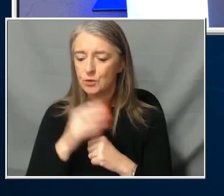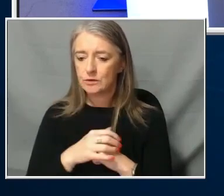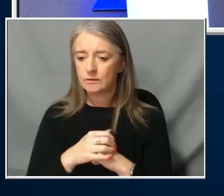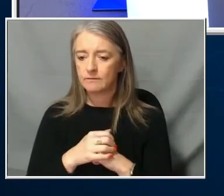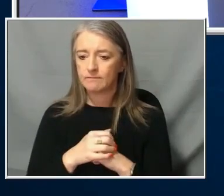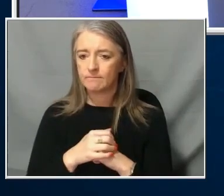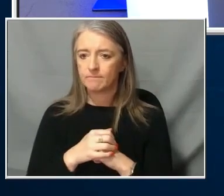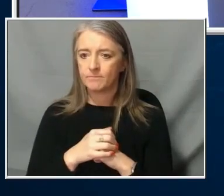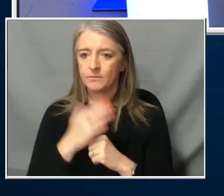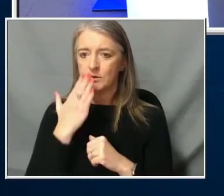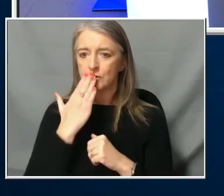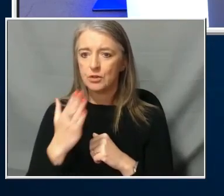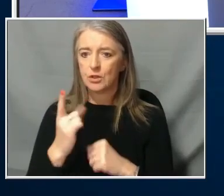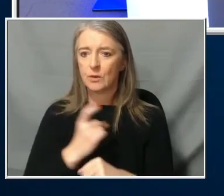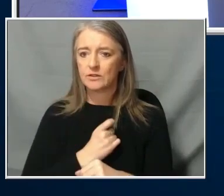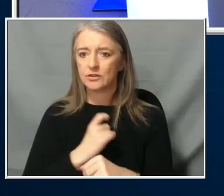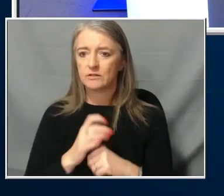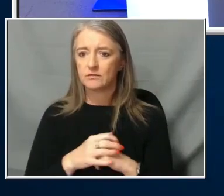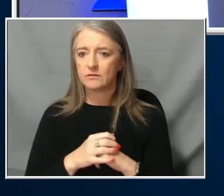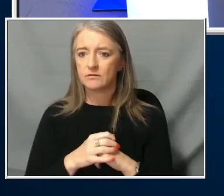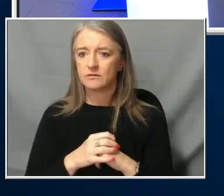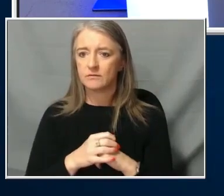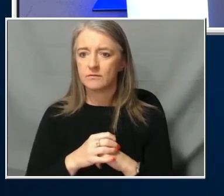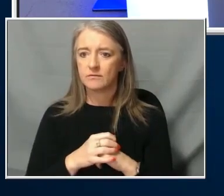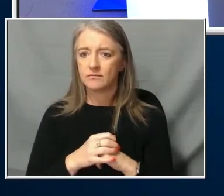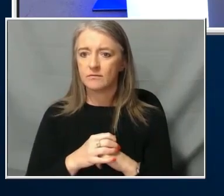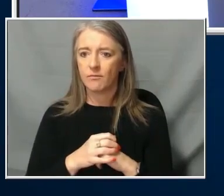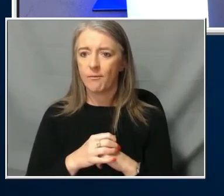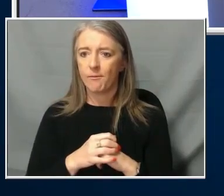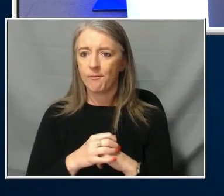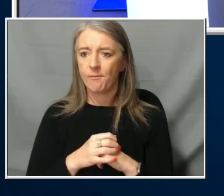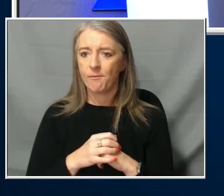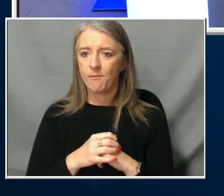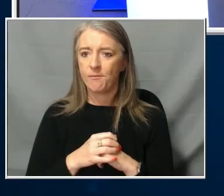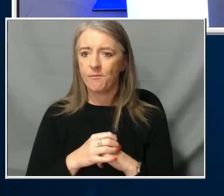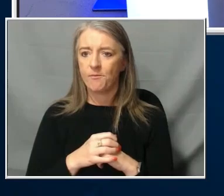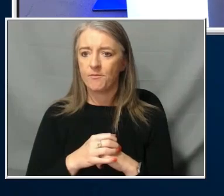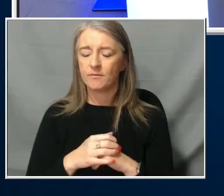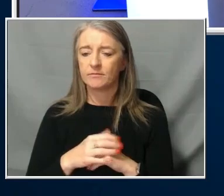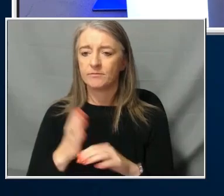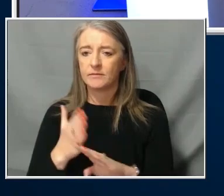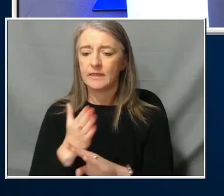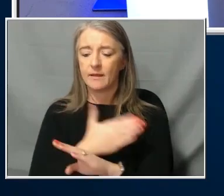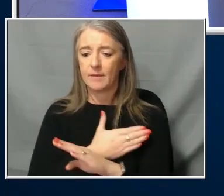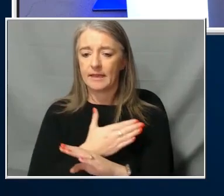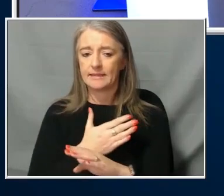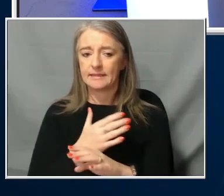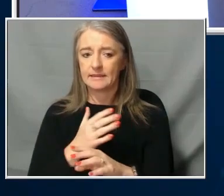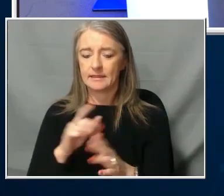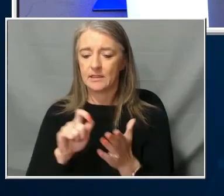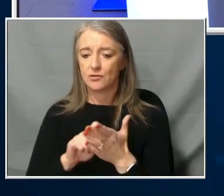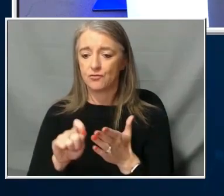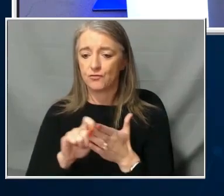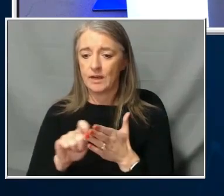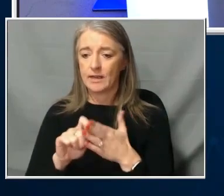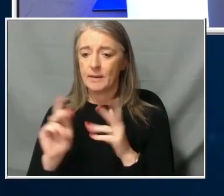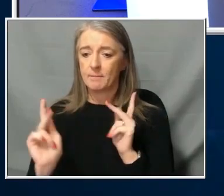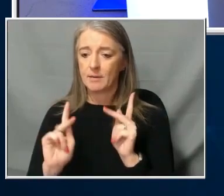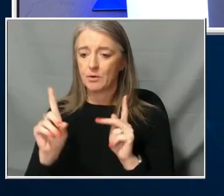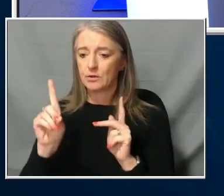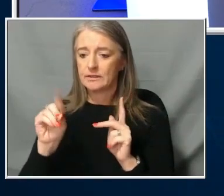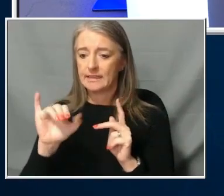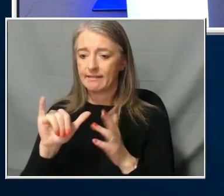That's an interesting question. I mean, it's never good to have a lot of salt or sugar, but in the past, and he writes this too, people did that without